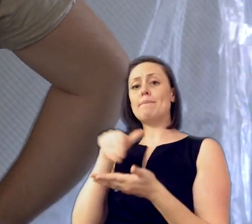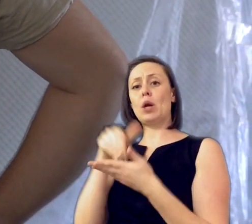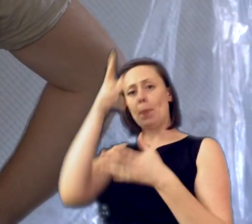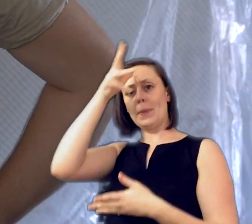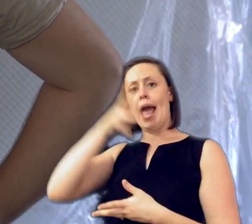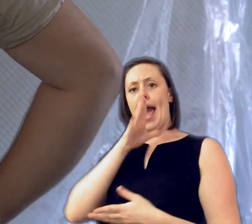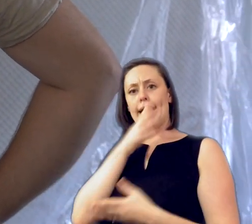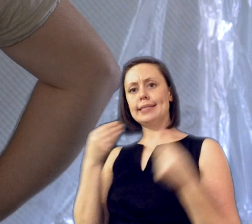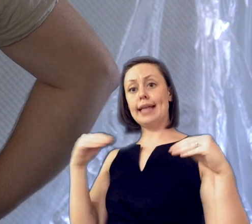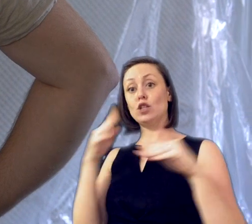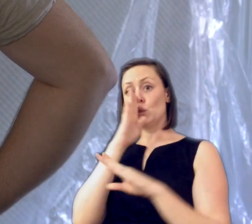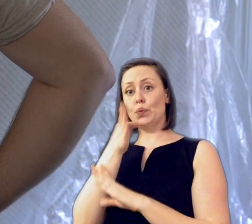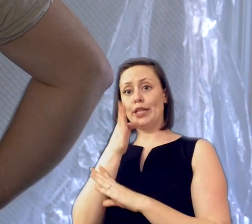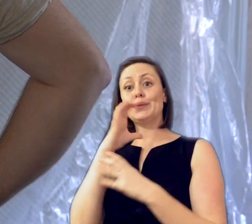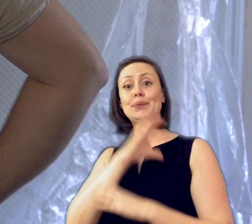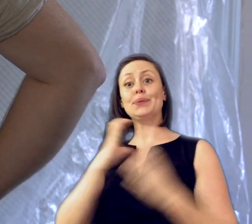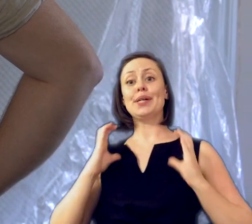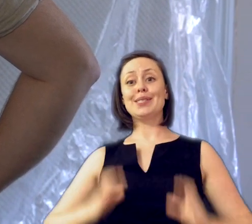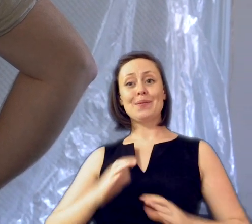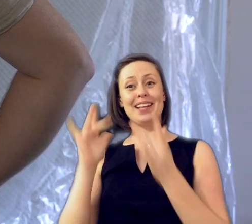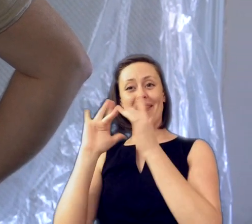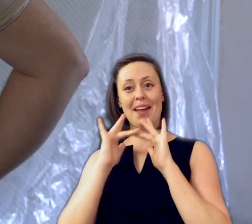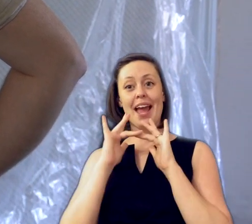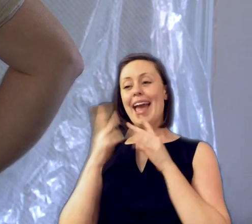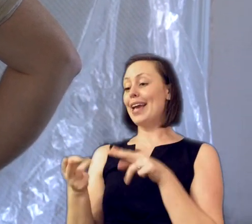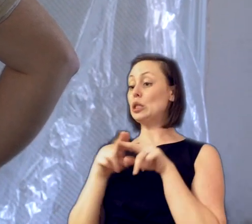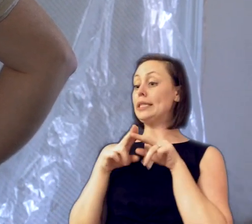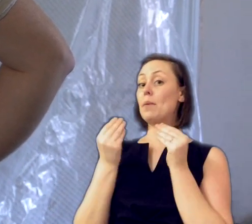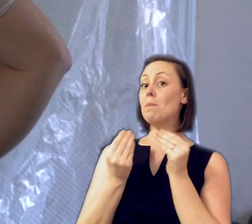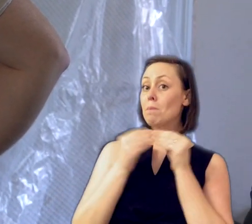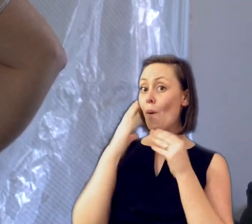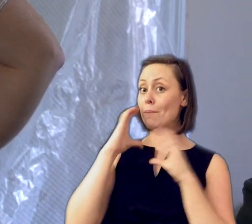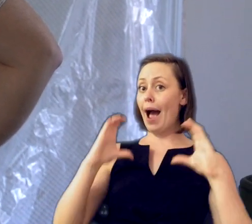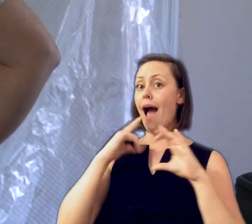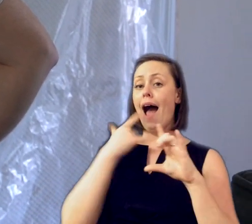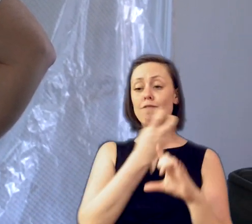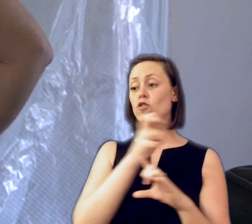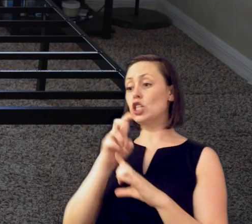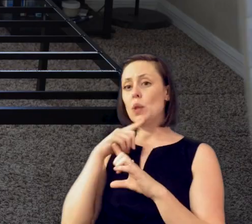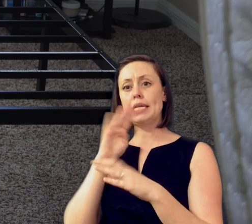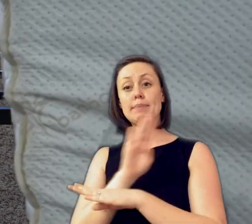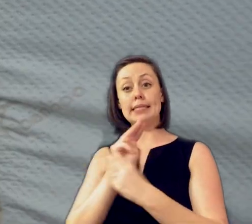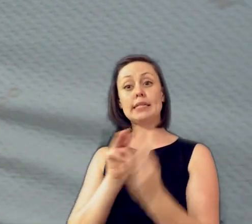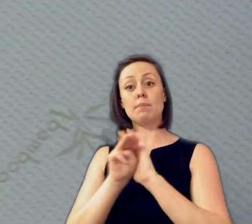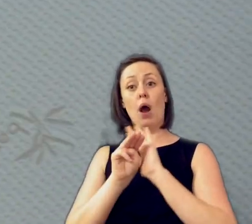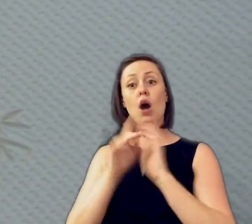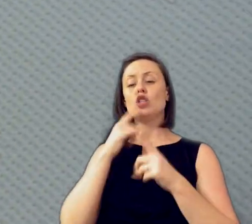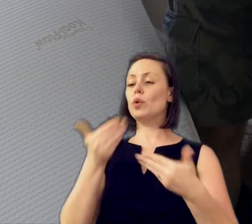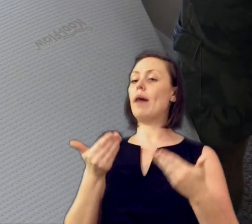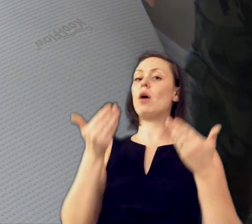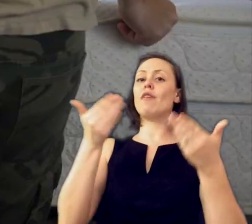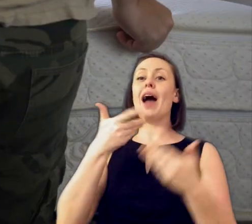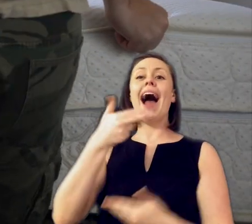to consumers online. Increasingly, more mattress companies have moved to this business model, allowing them to offer